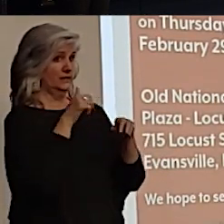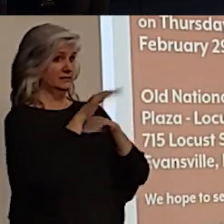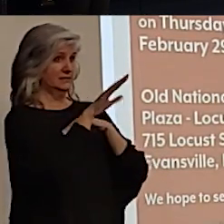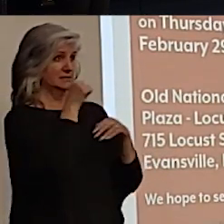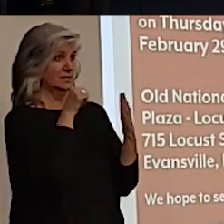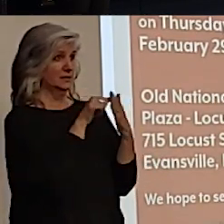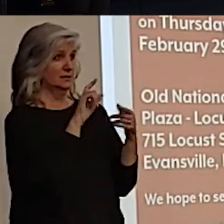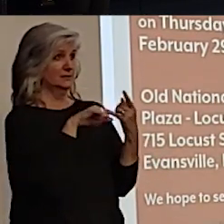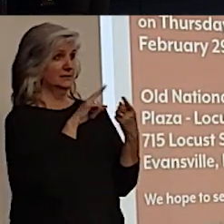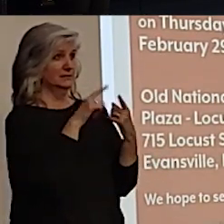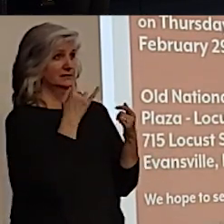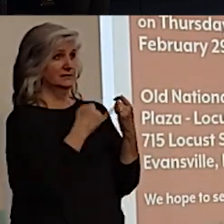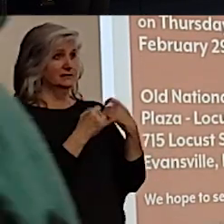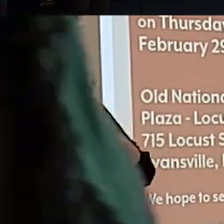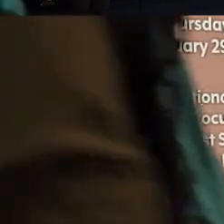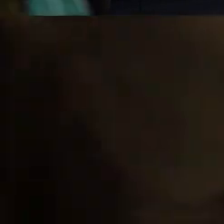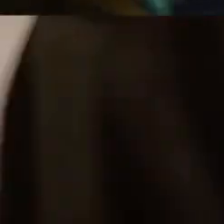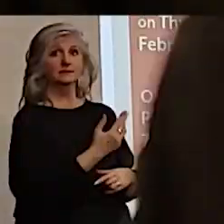to the board?